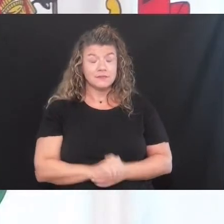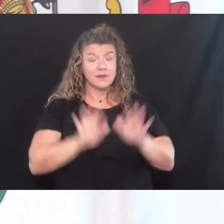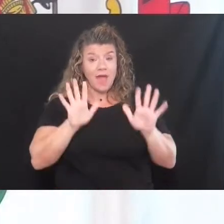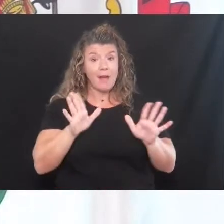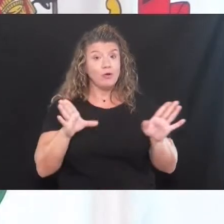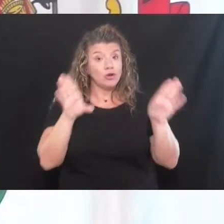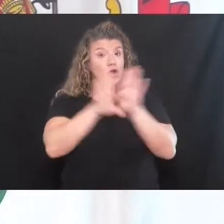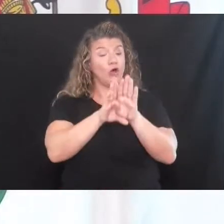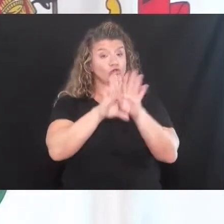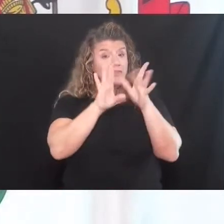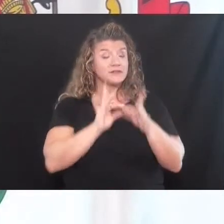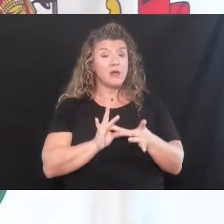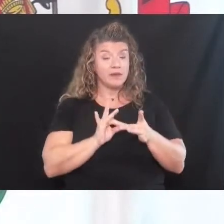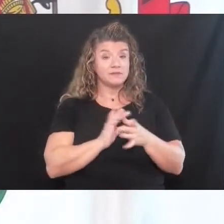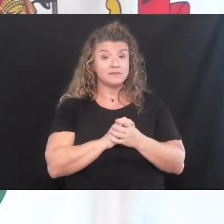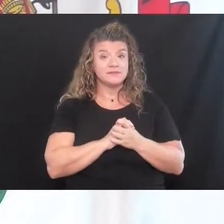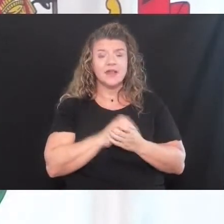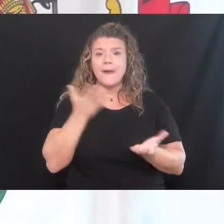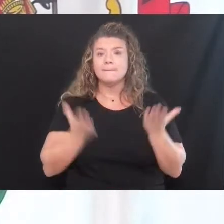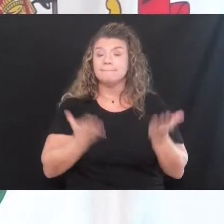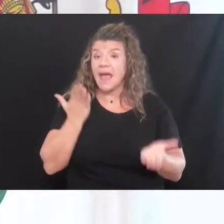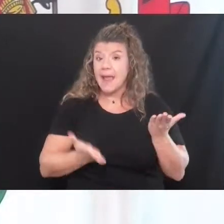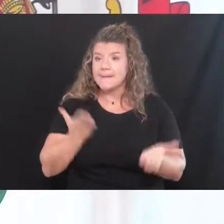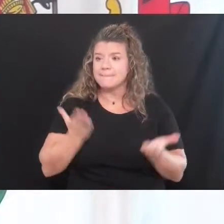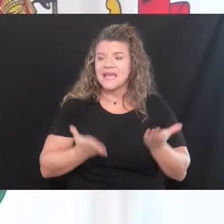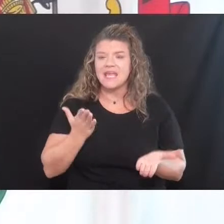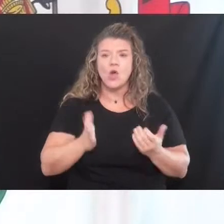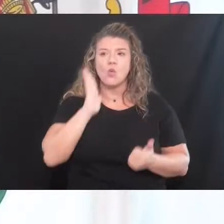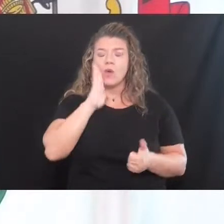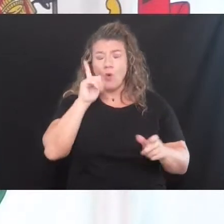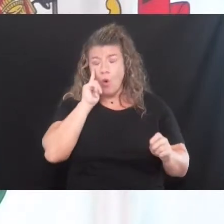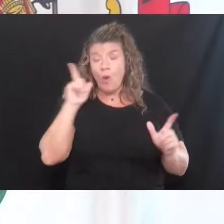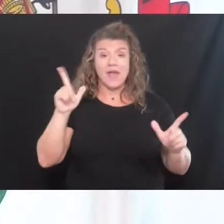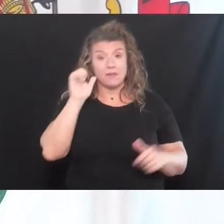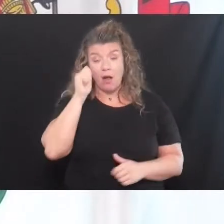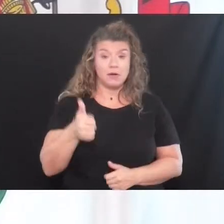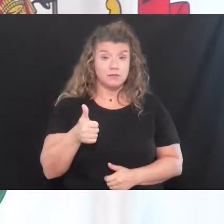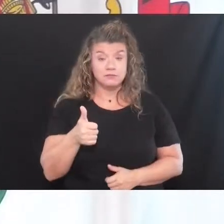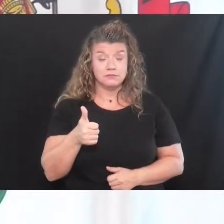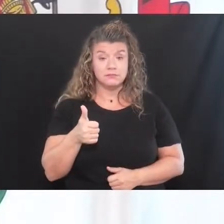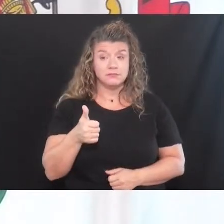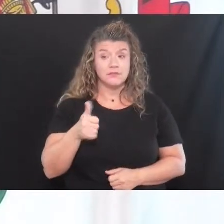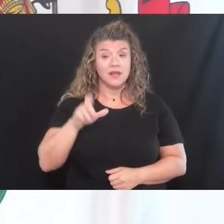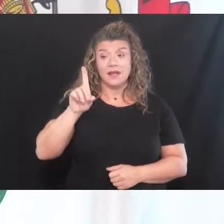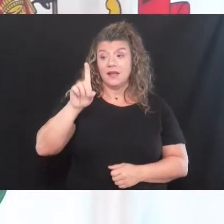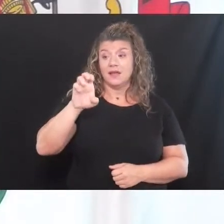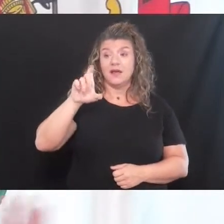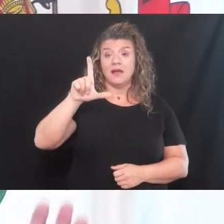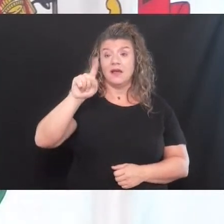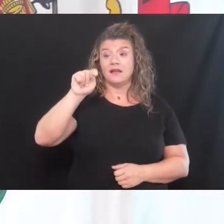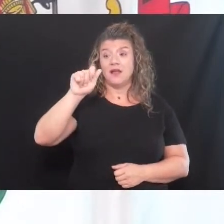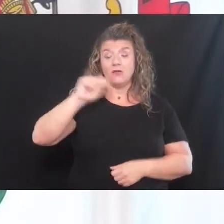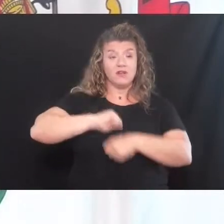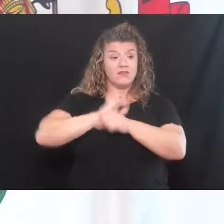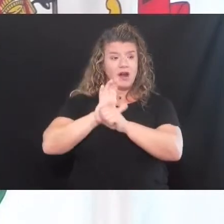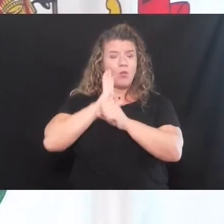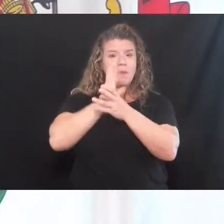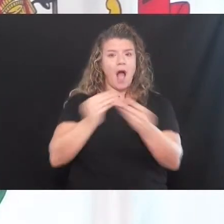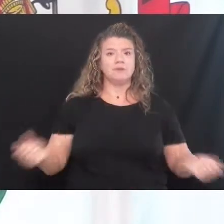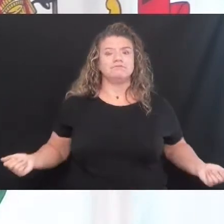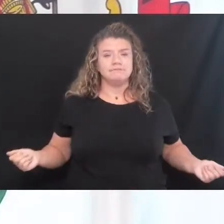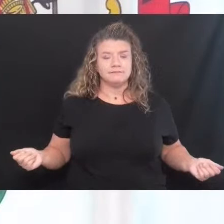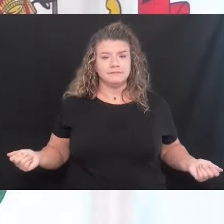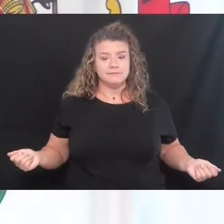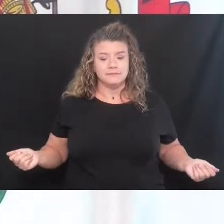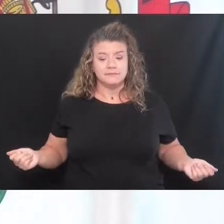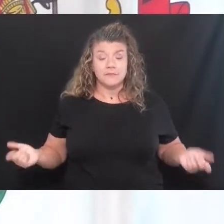just this. Maybe we'll awaken tomorrow and the Delta variant will just be gone.